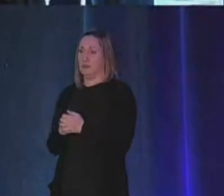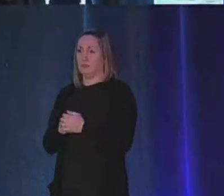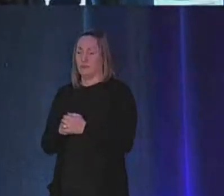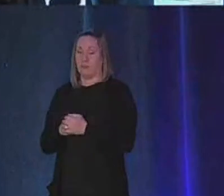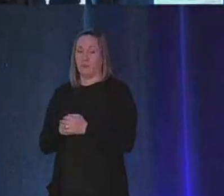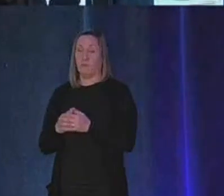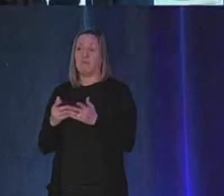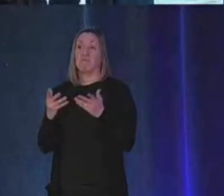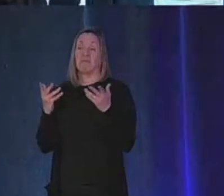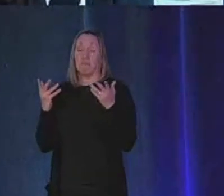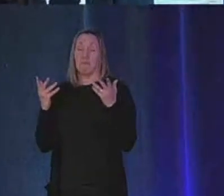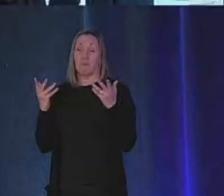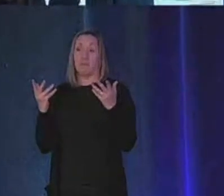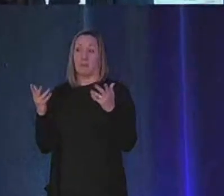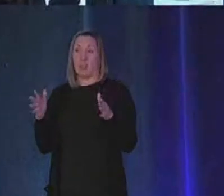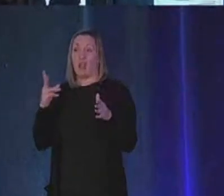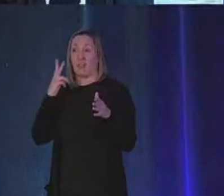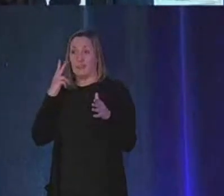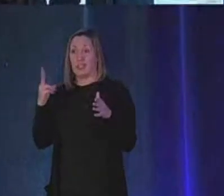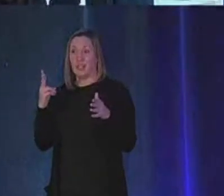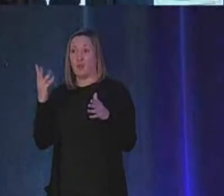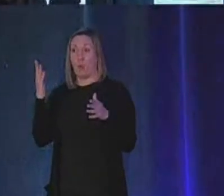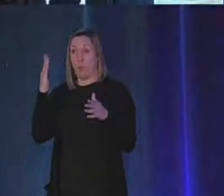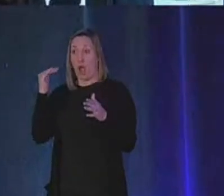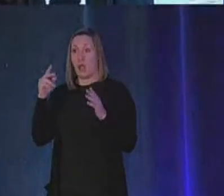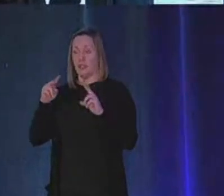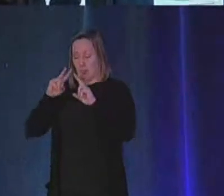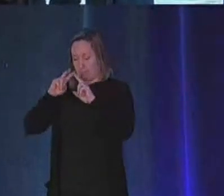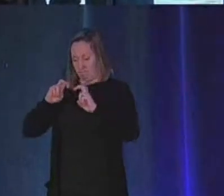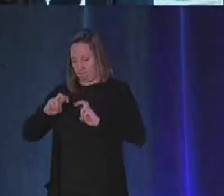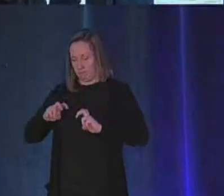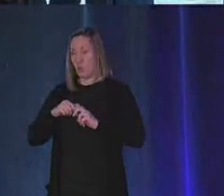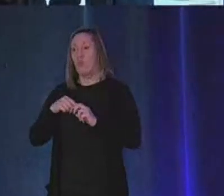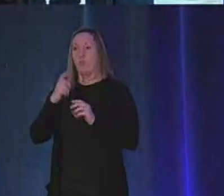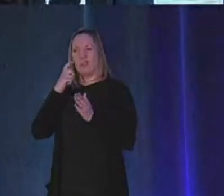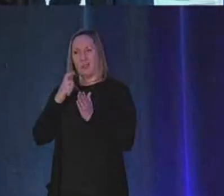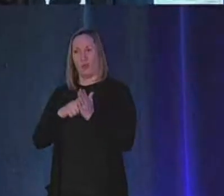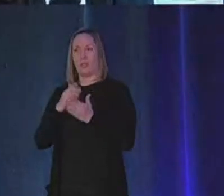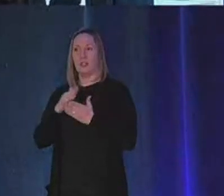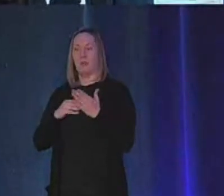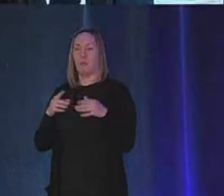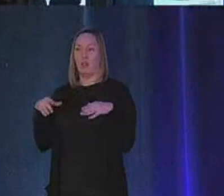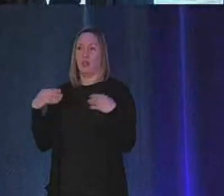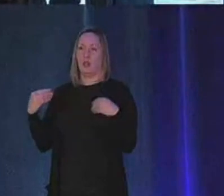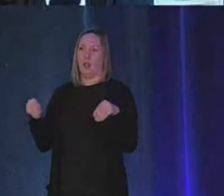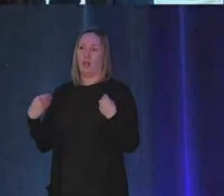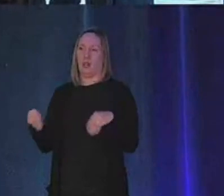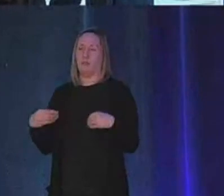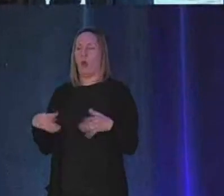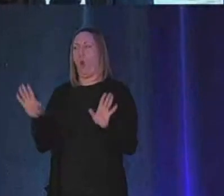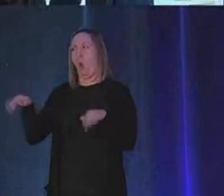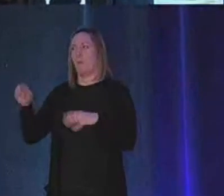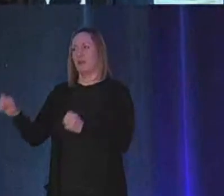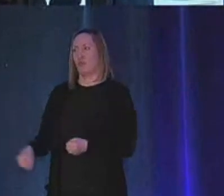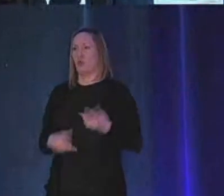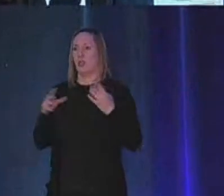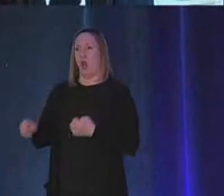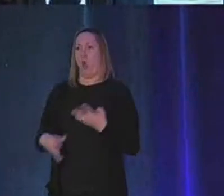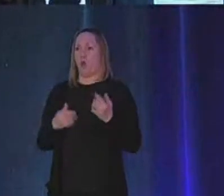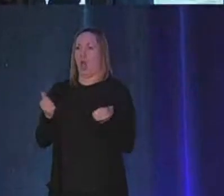I've seen, again, because we pop the hood and we look at sites, people get a little liberal. They're like, oh, I'm going to preload